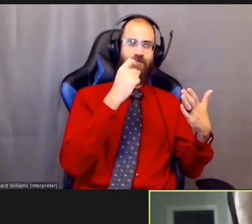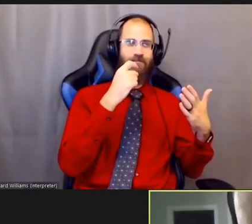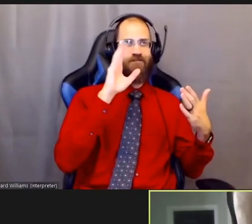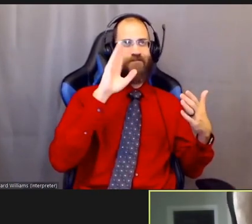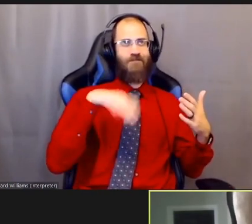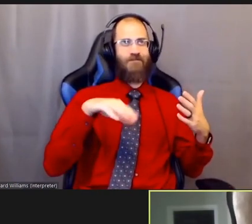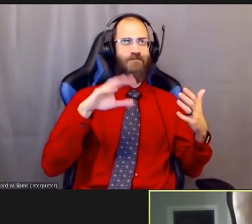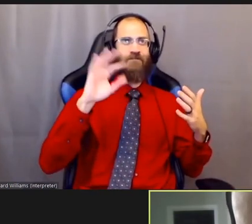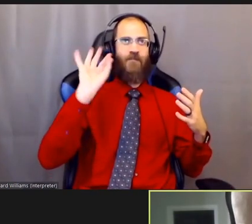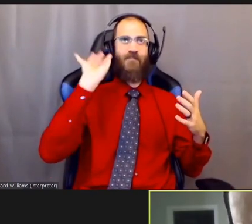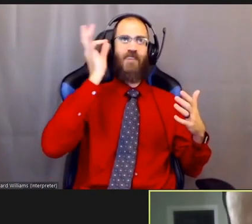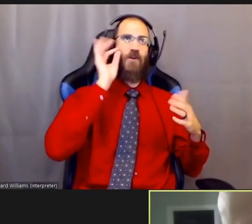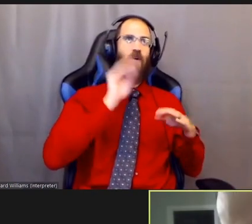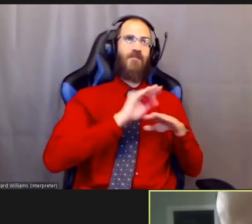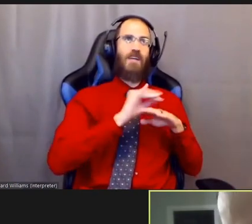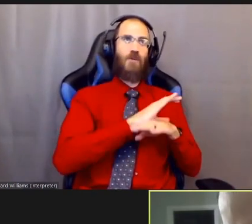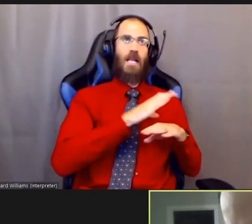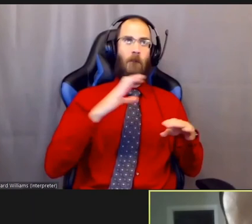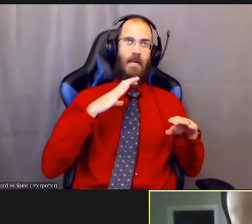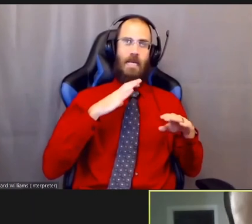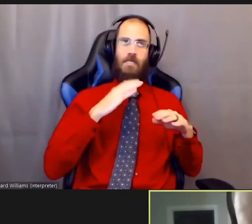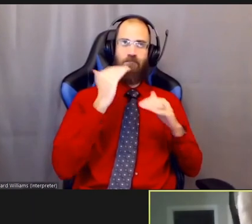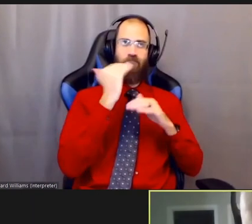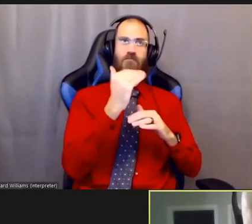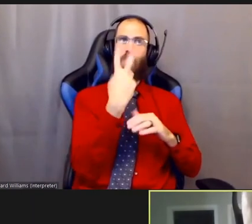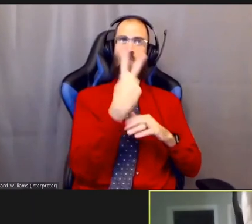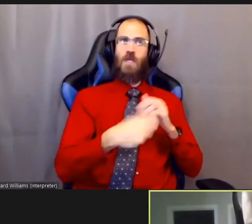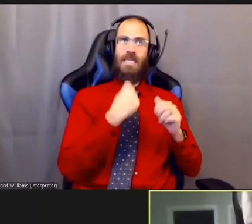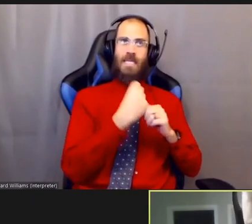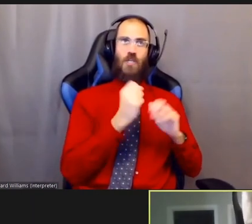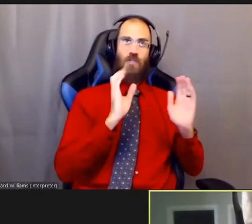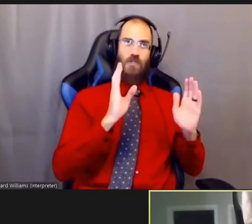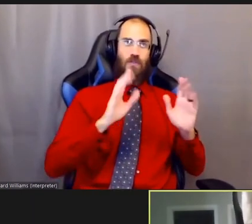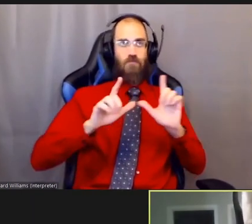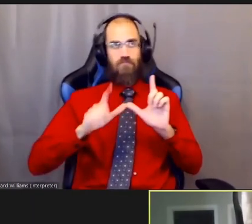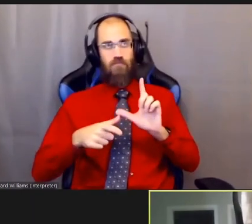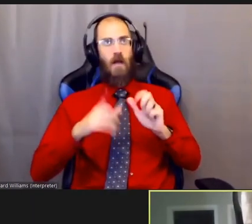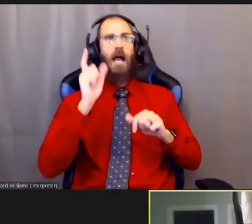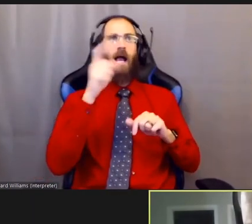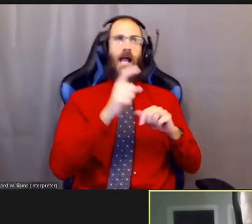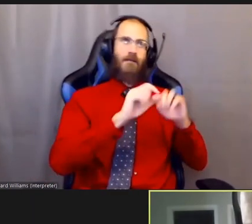advisory committees run on a 2-year cycle, as you know. And